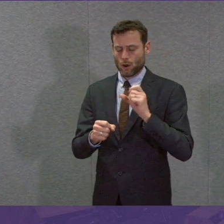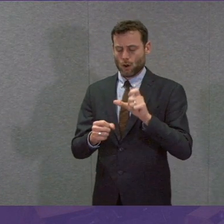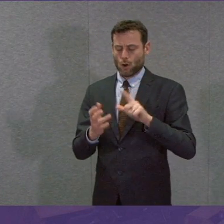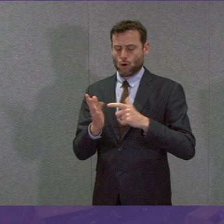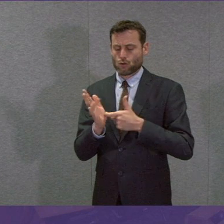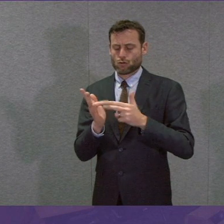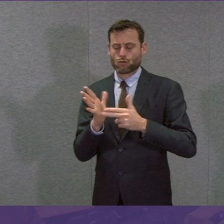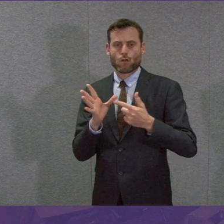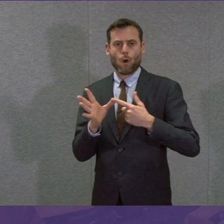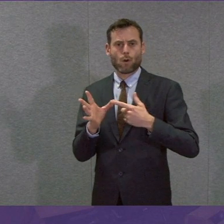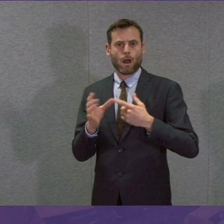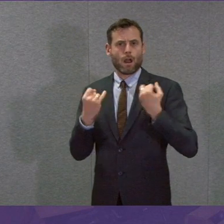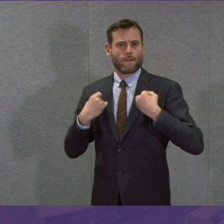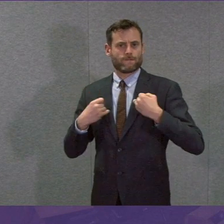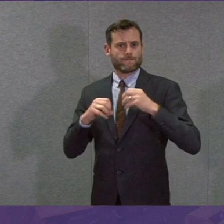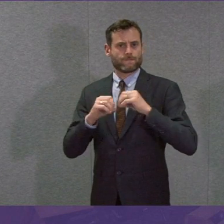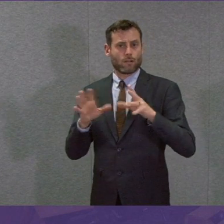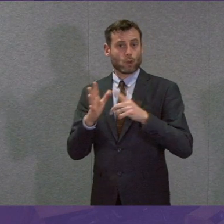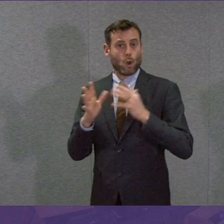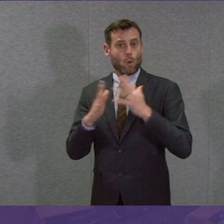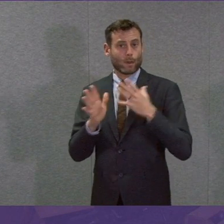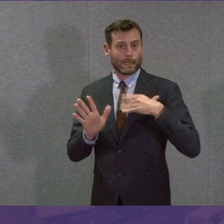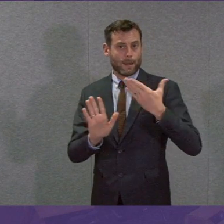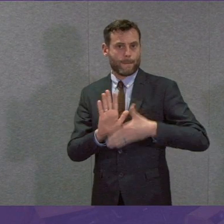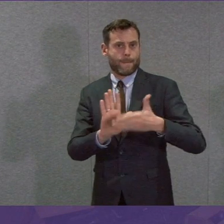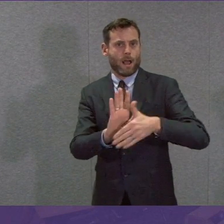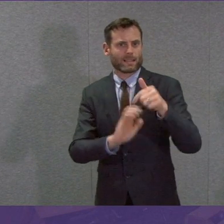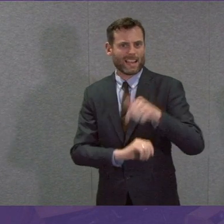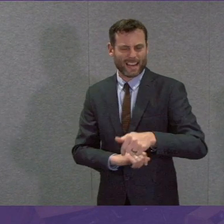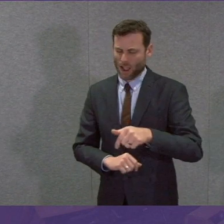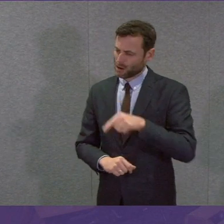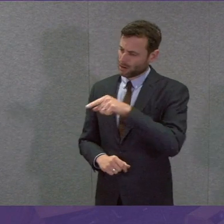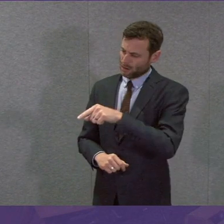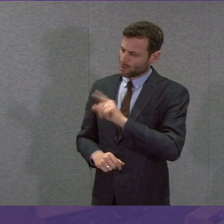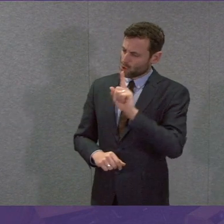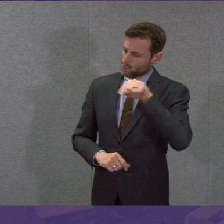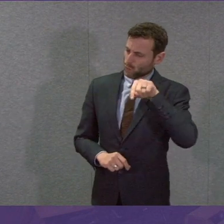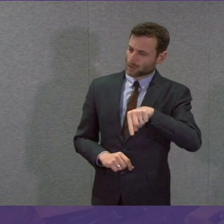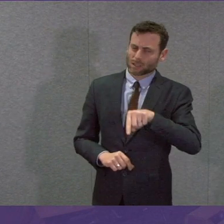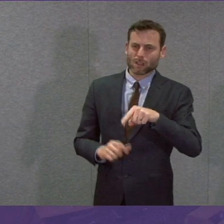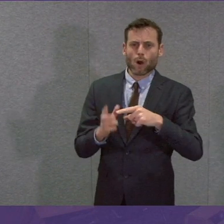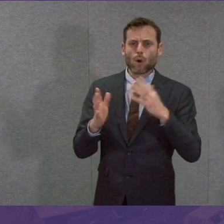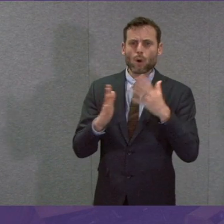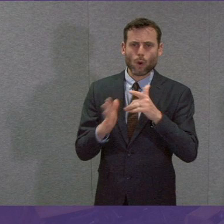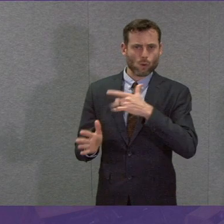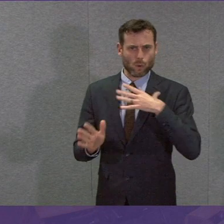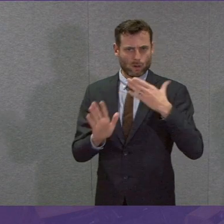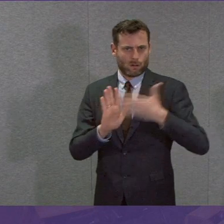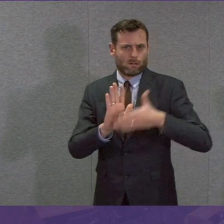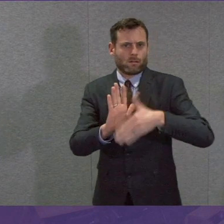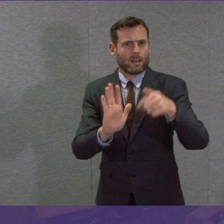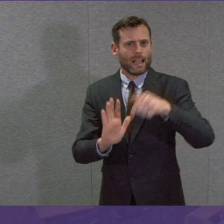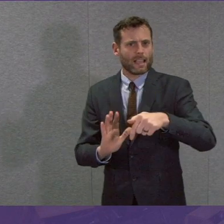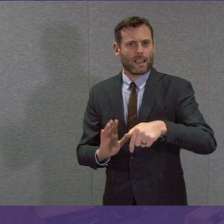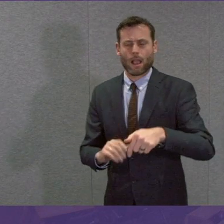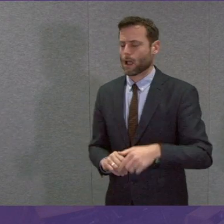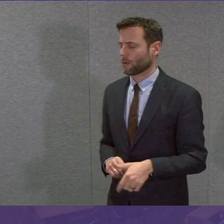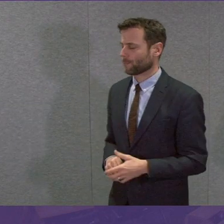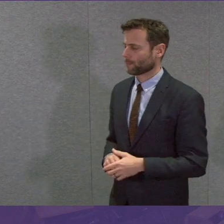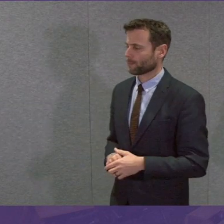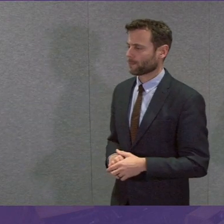here. Can he say more about what that legislation is likely to cover? Michael Russell. Well, can I